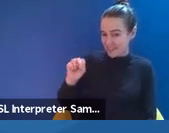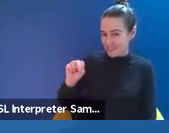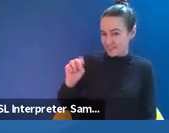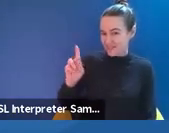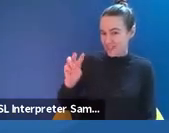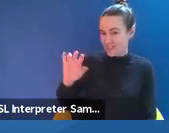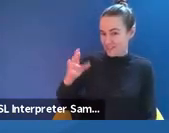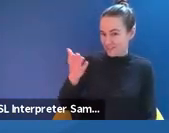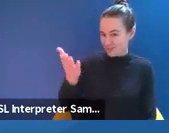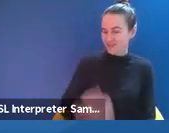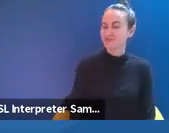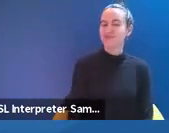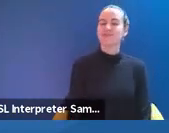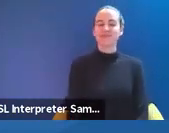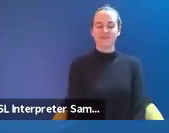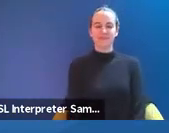question.